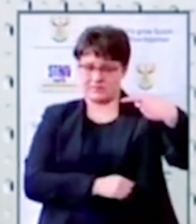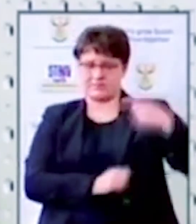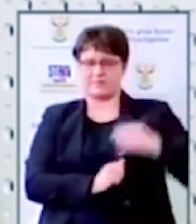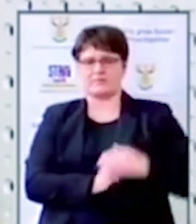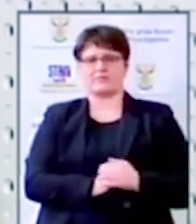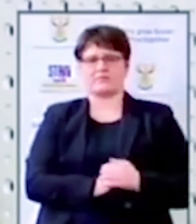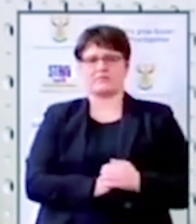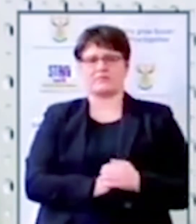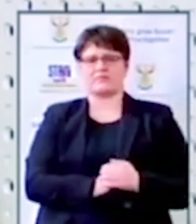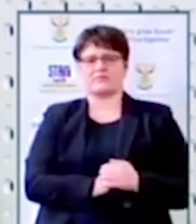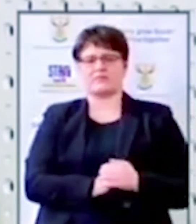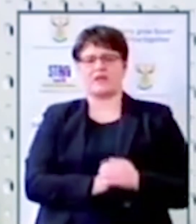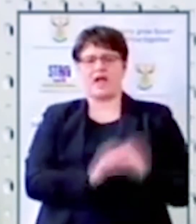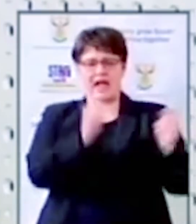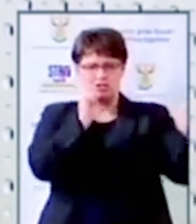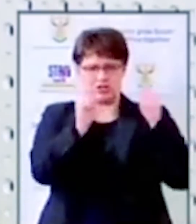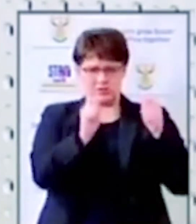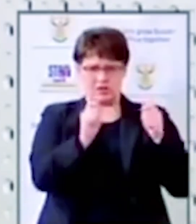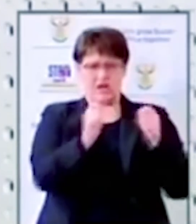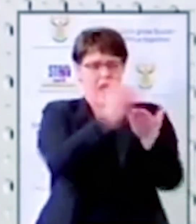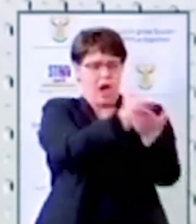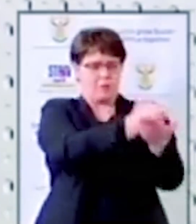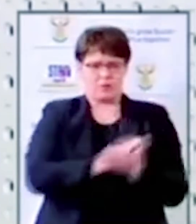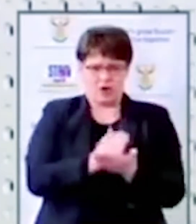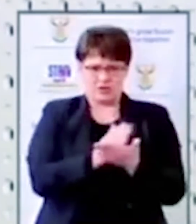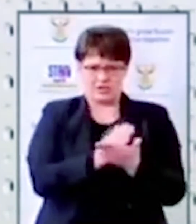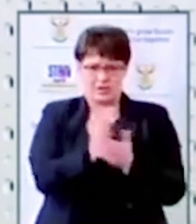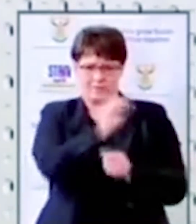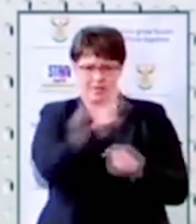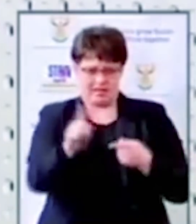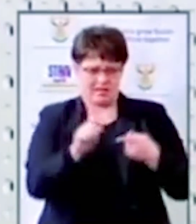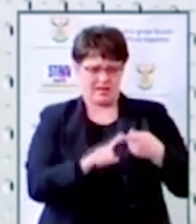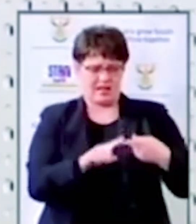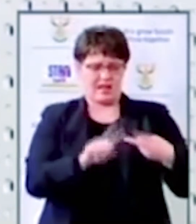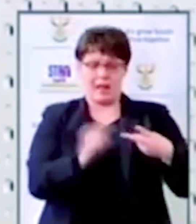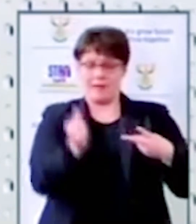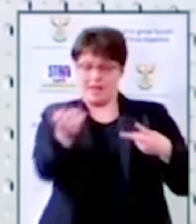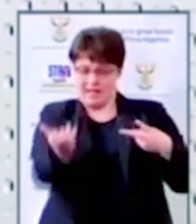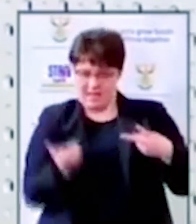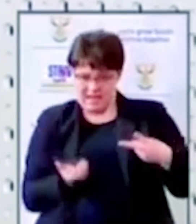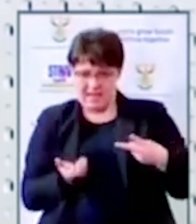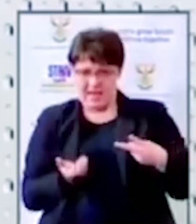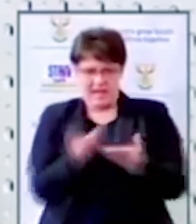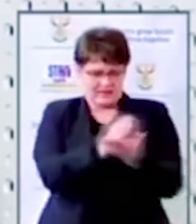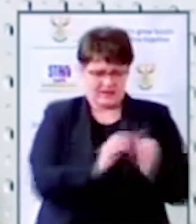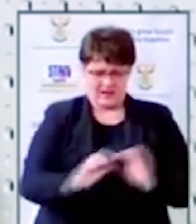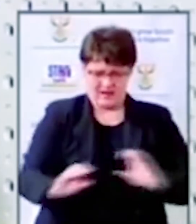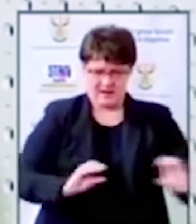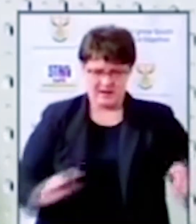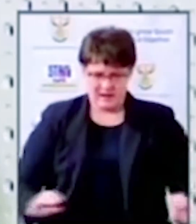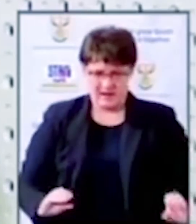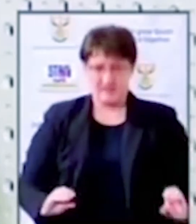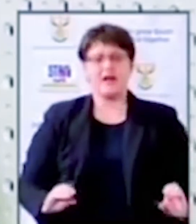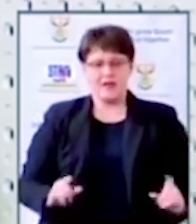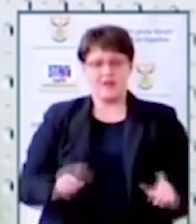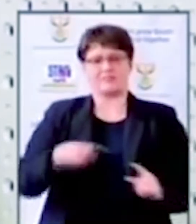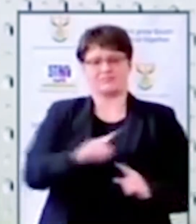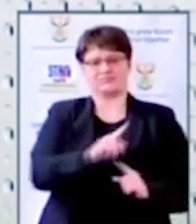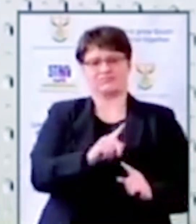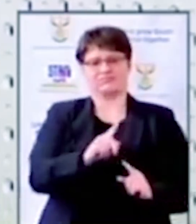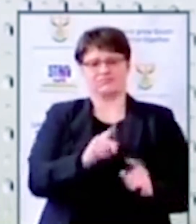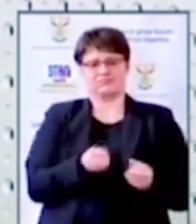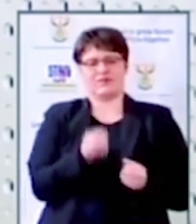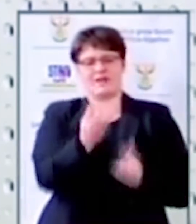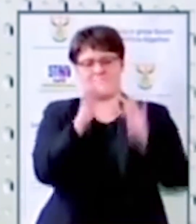adjustments appropriation bill and a division of revenue amendment bill to the House. It